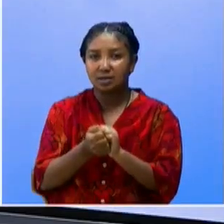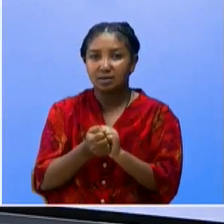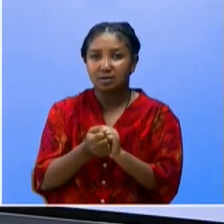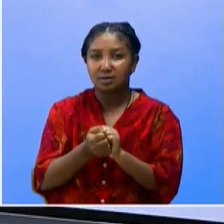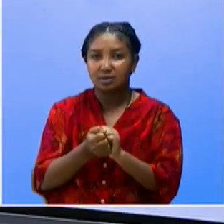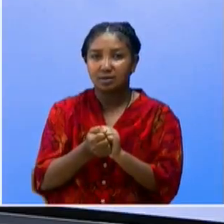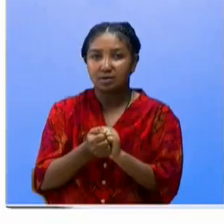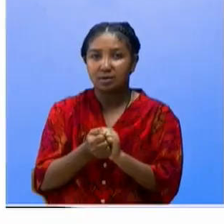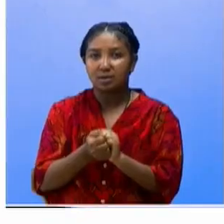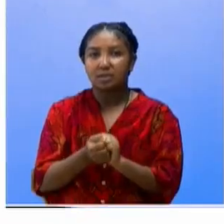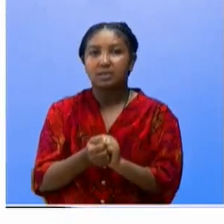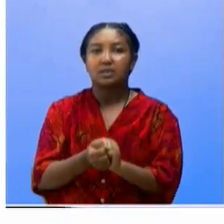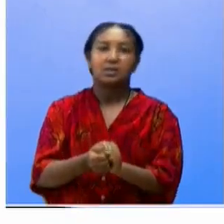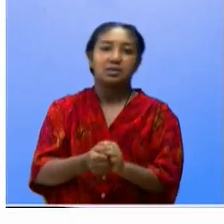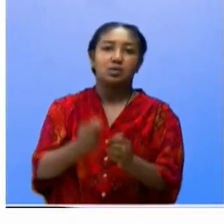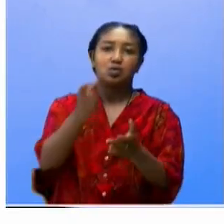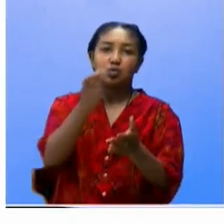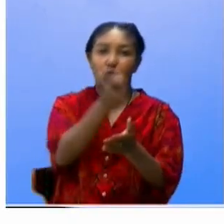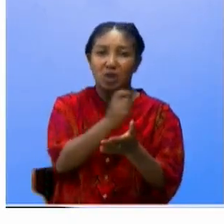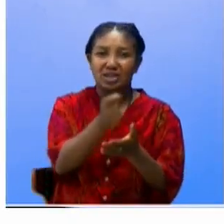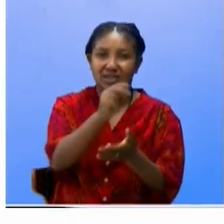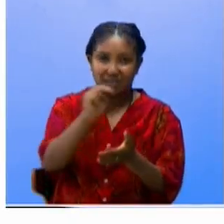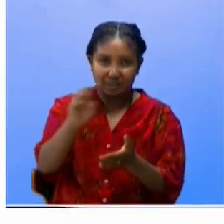Yes? Written.